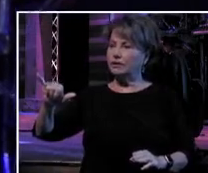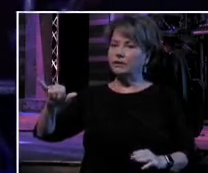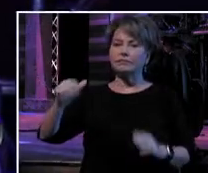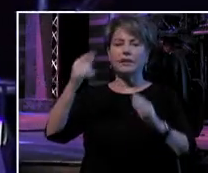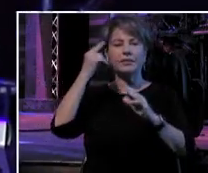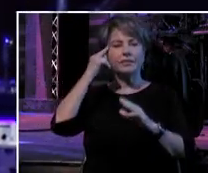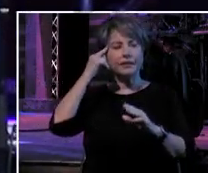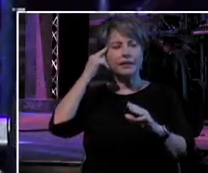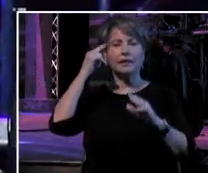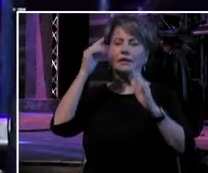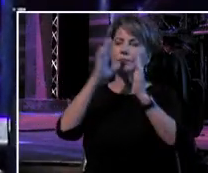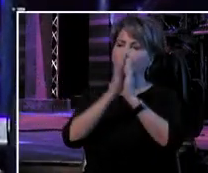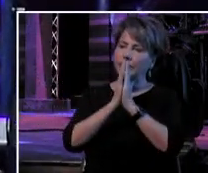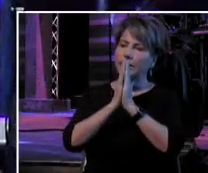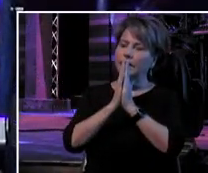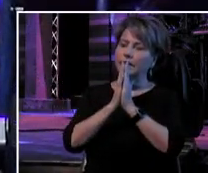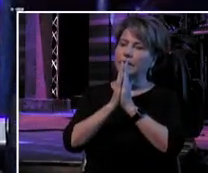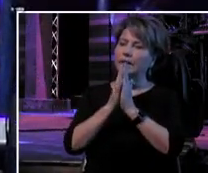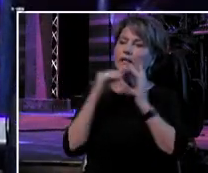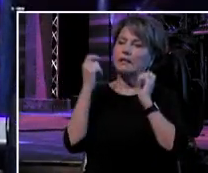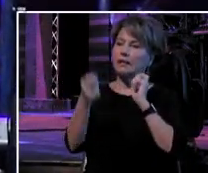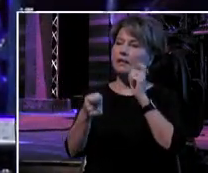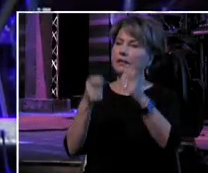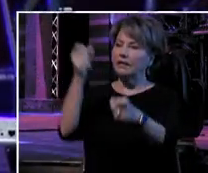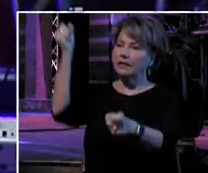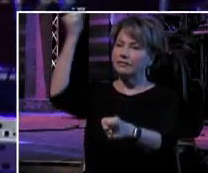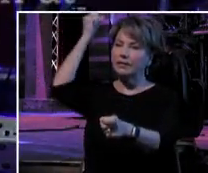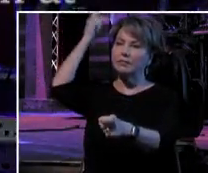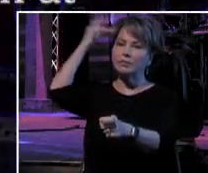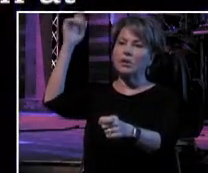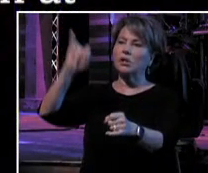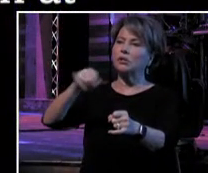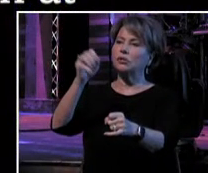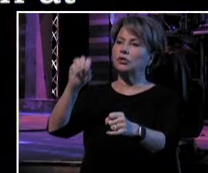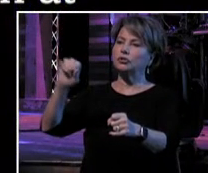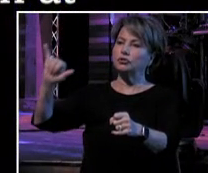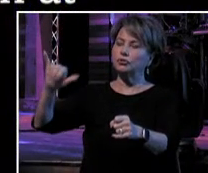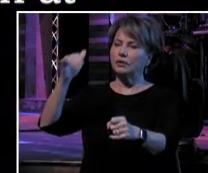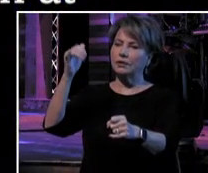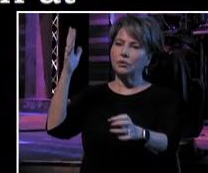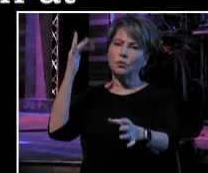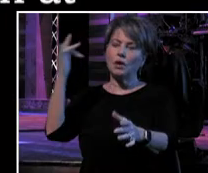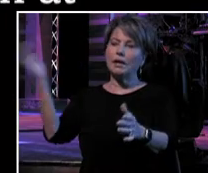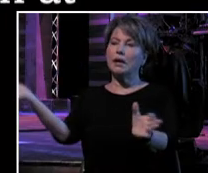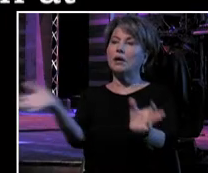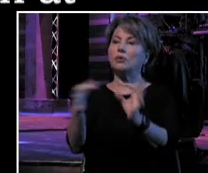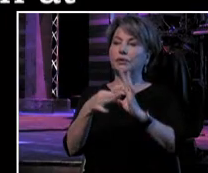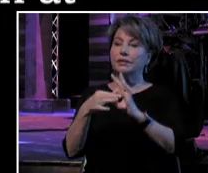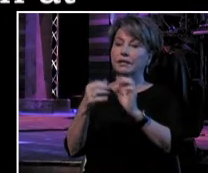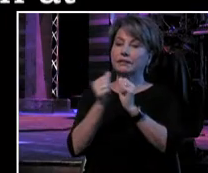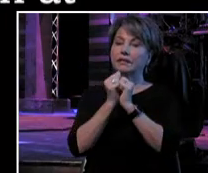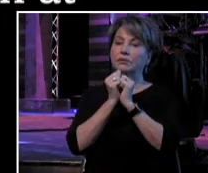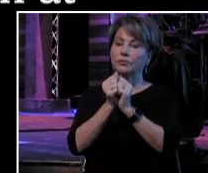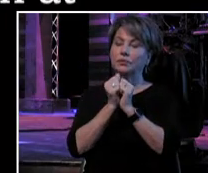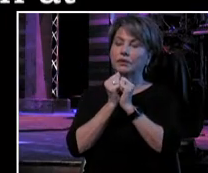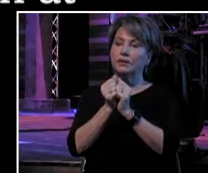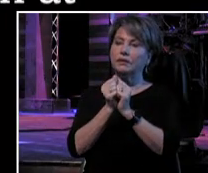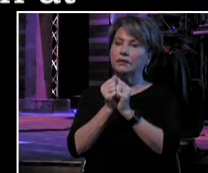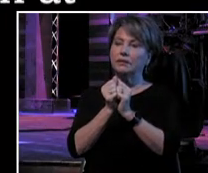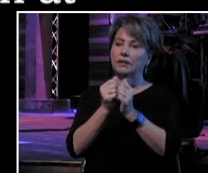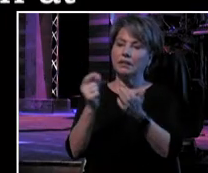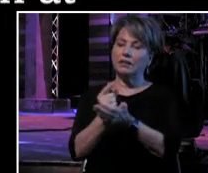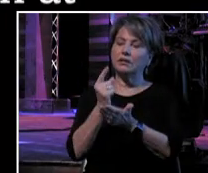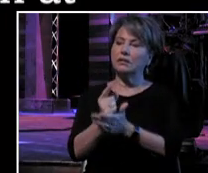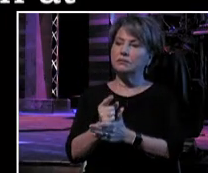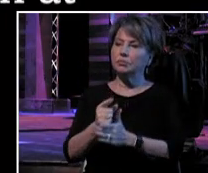for them, it brought him joy. Why? Look at verse 5. "Because of your partnership in the gospel from the first day until